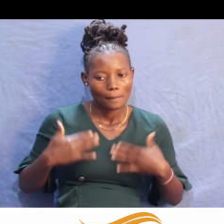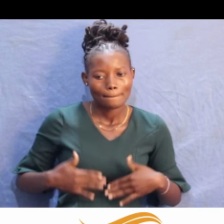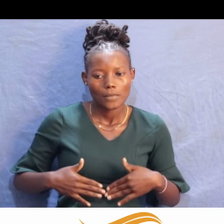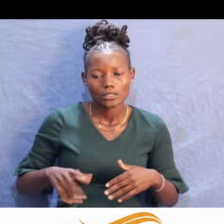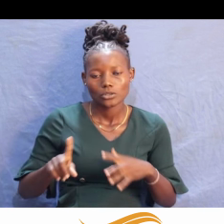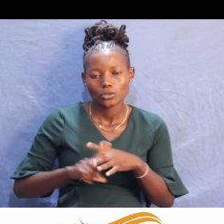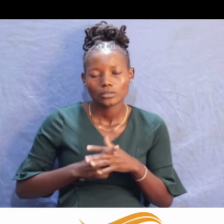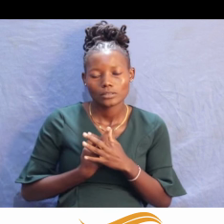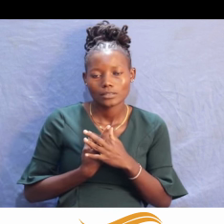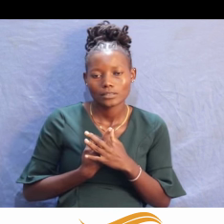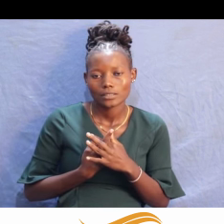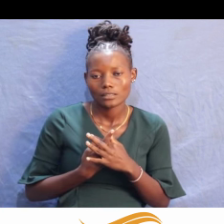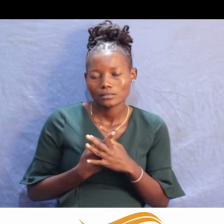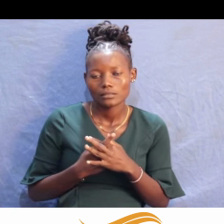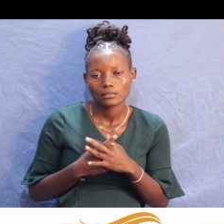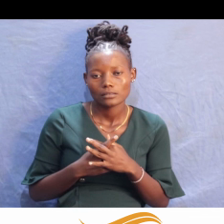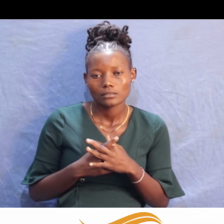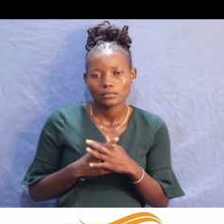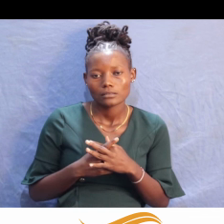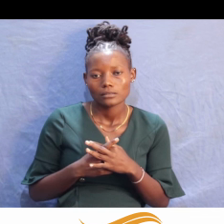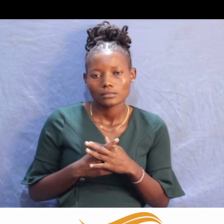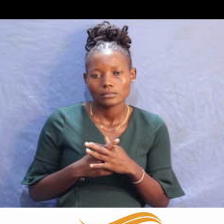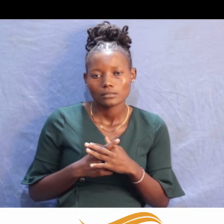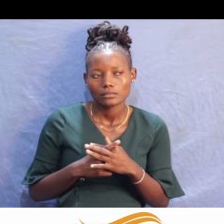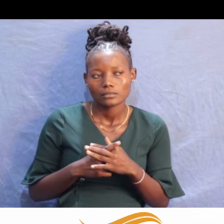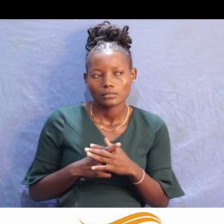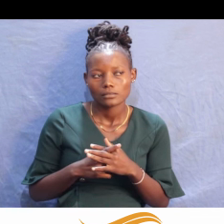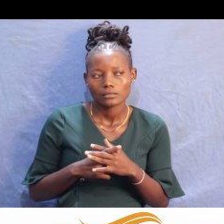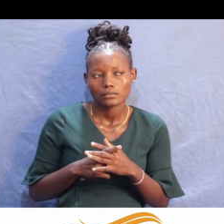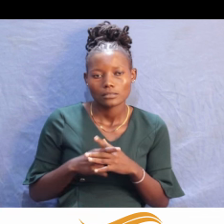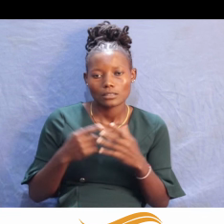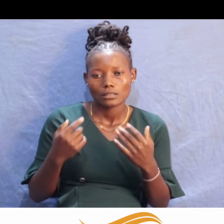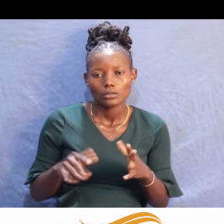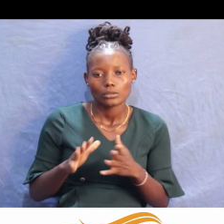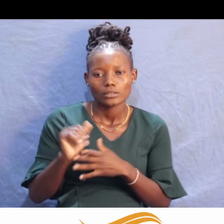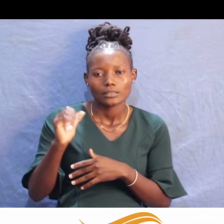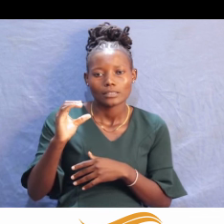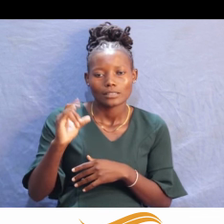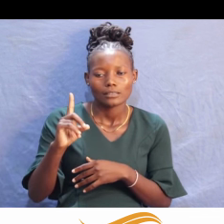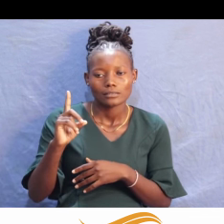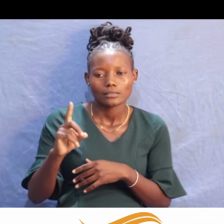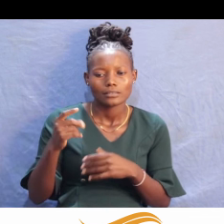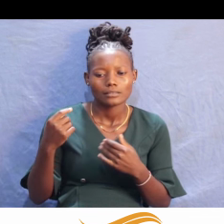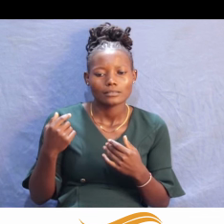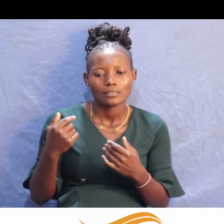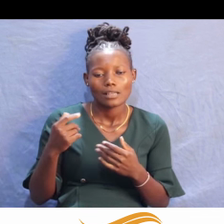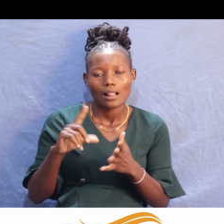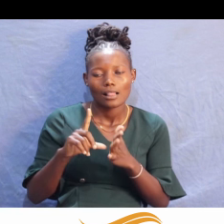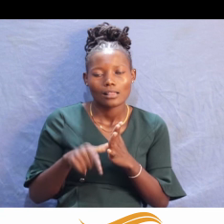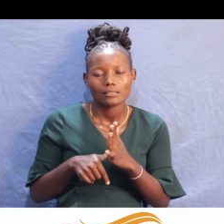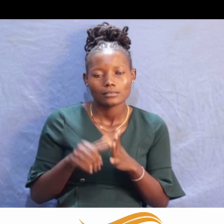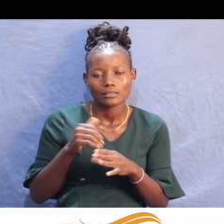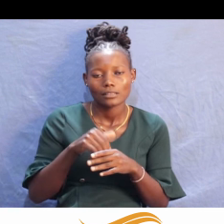burning starts creating lactic acid much later in their exercise, much later, and